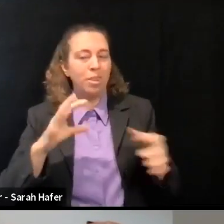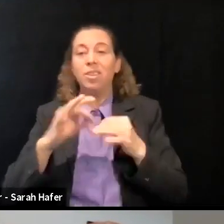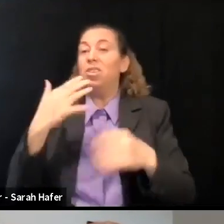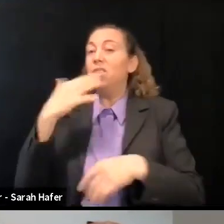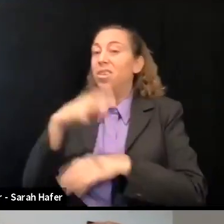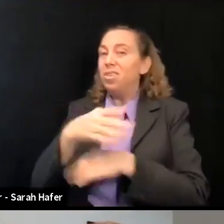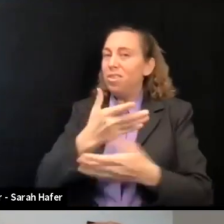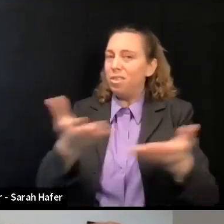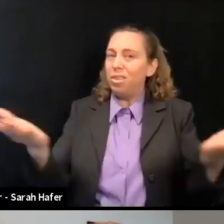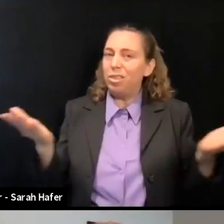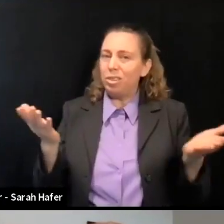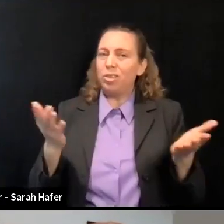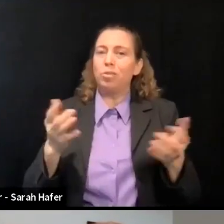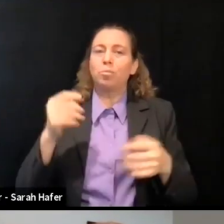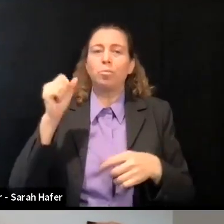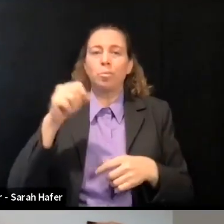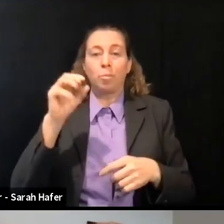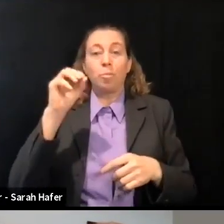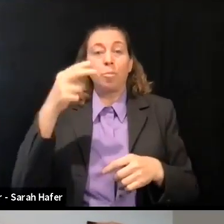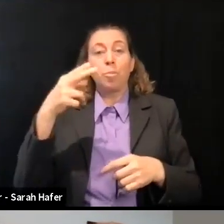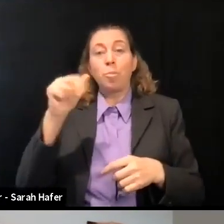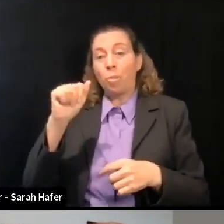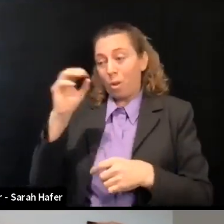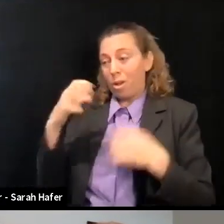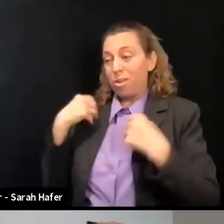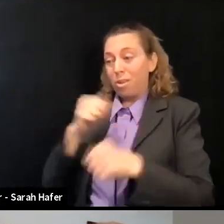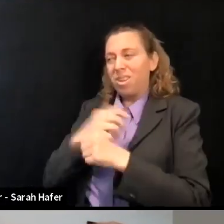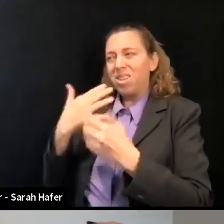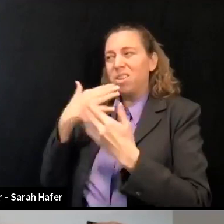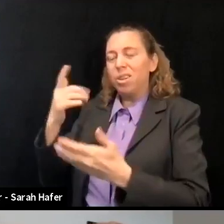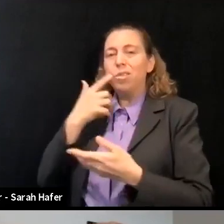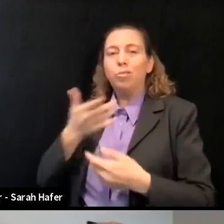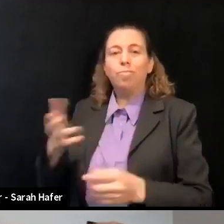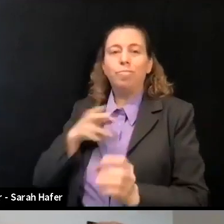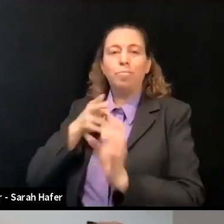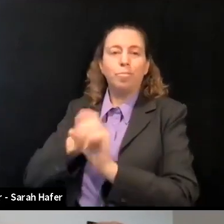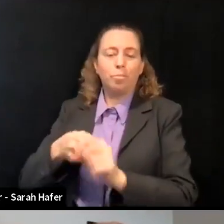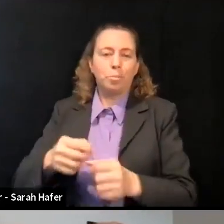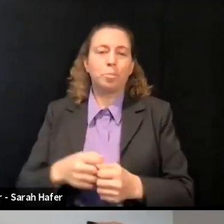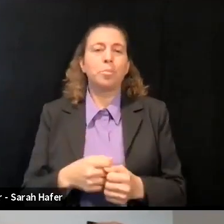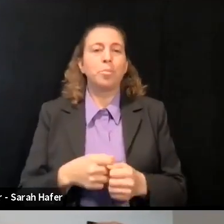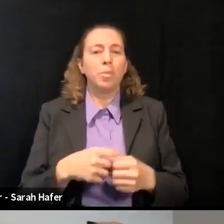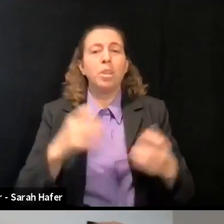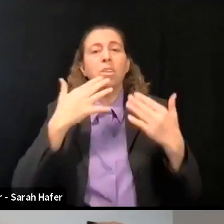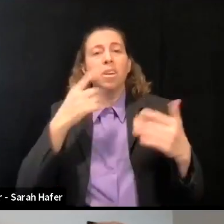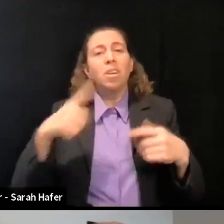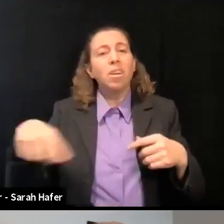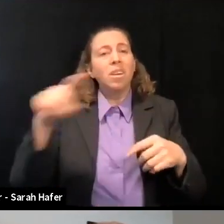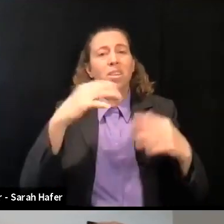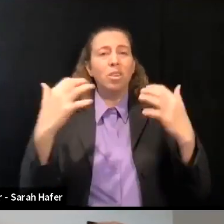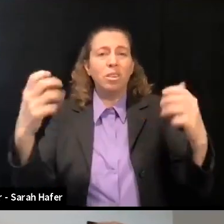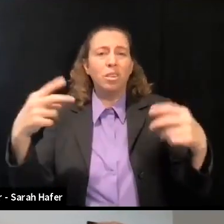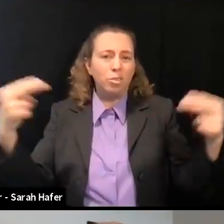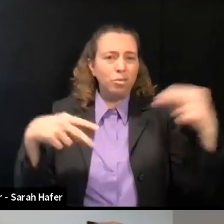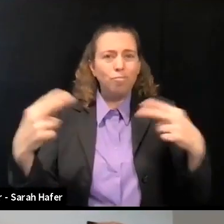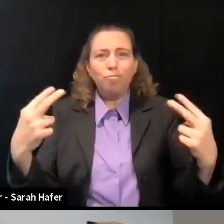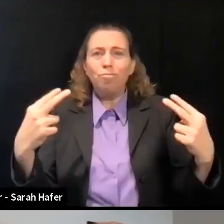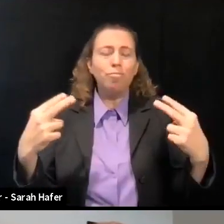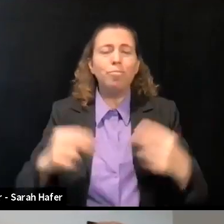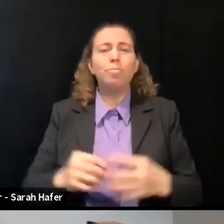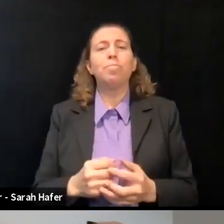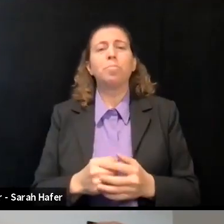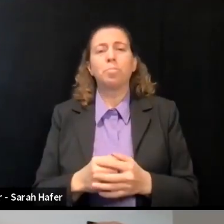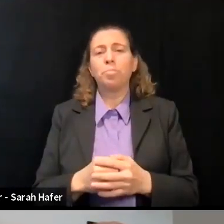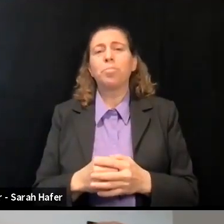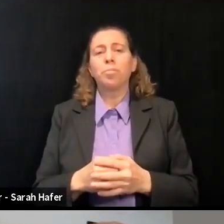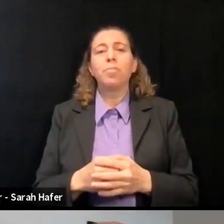the invitation. And thank you to you, the audience, for your interest in this talk. Being today in this panel, it's a little bit